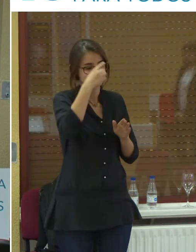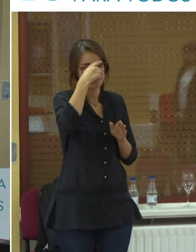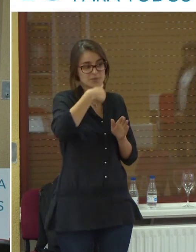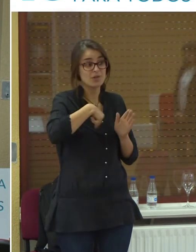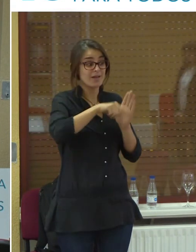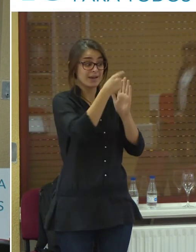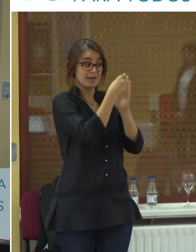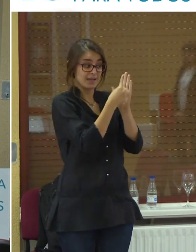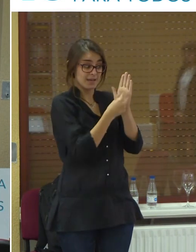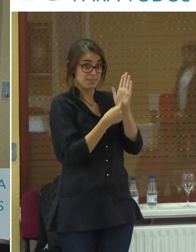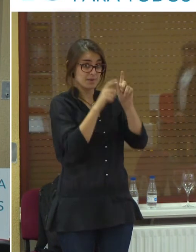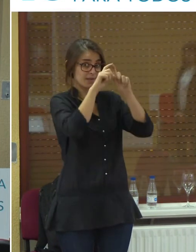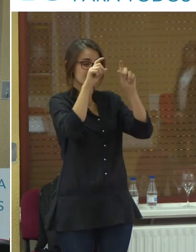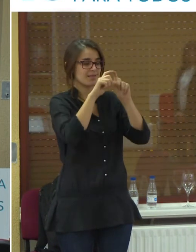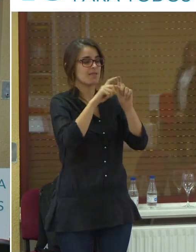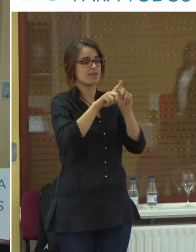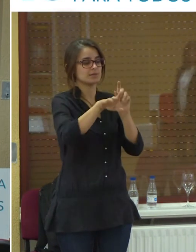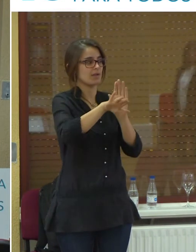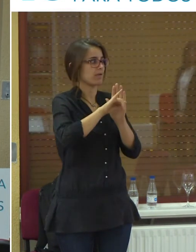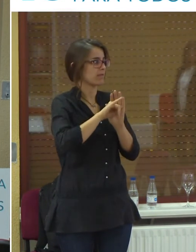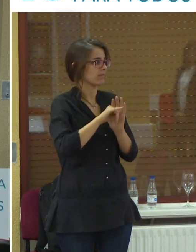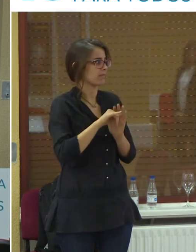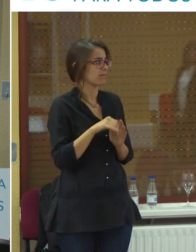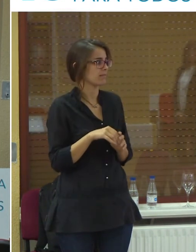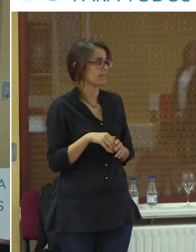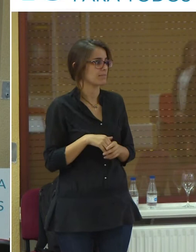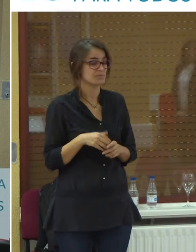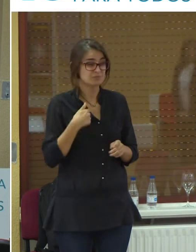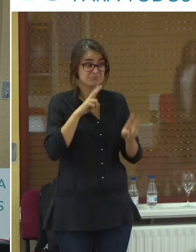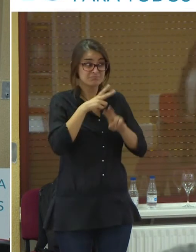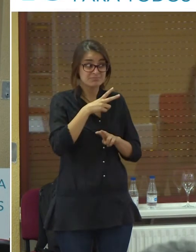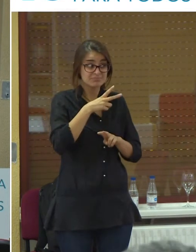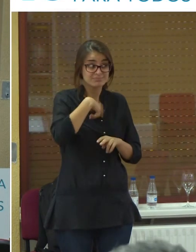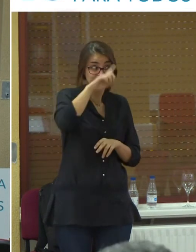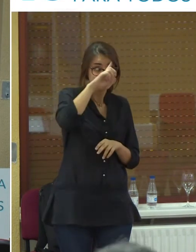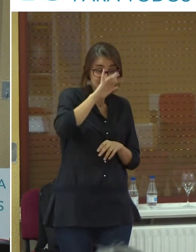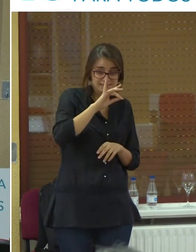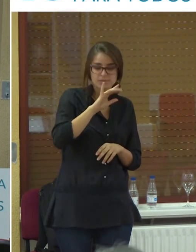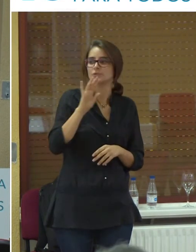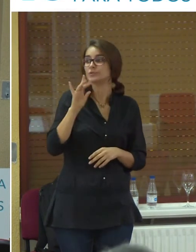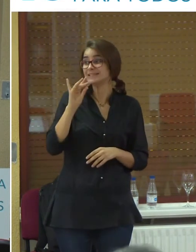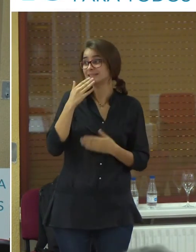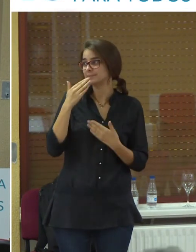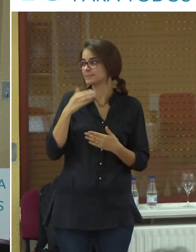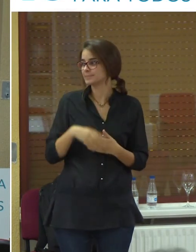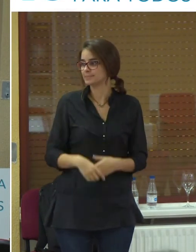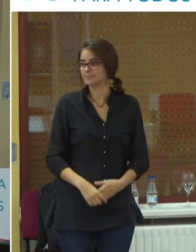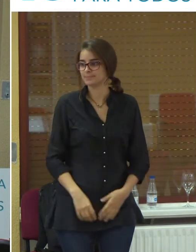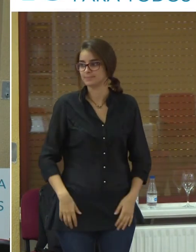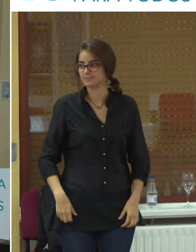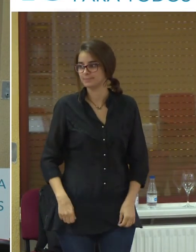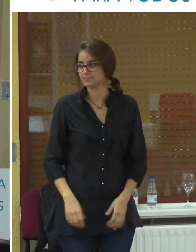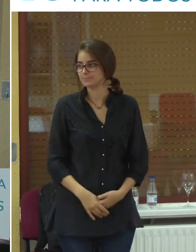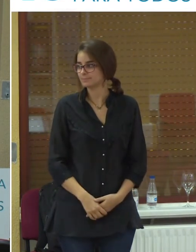and comprising all the requirements posed by the different entities. I'm not sure I replied to your question properly. Yes,